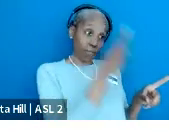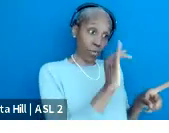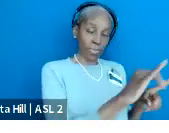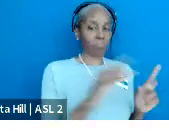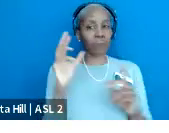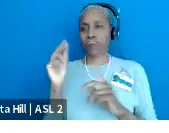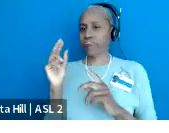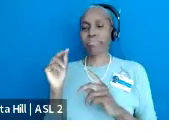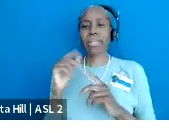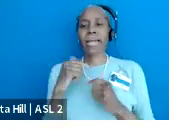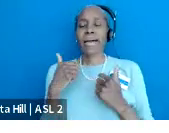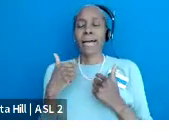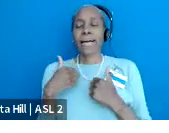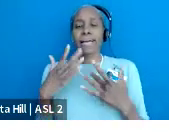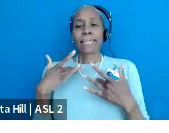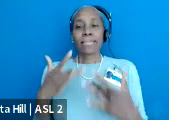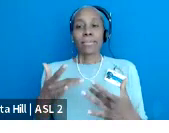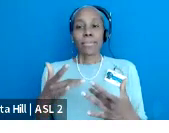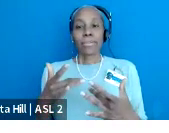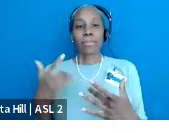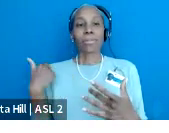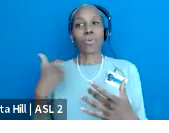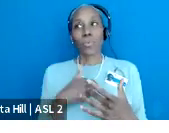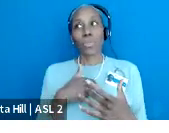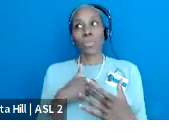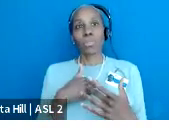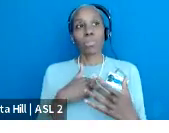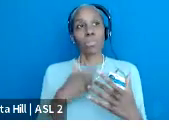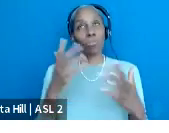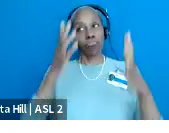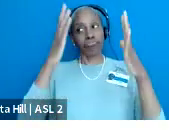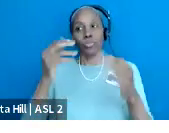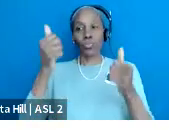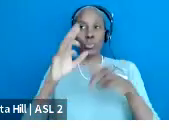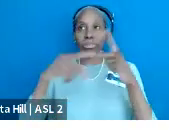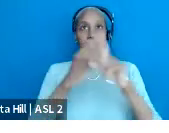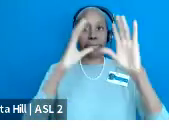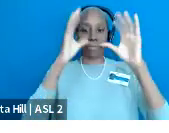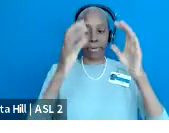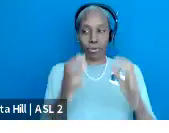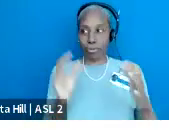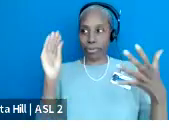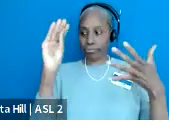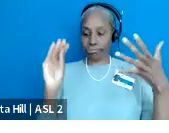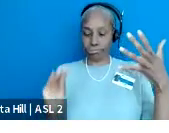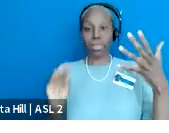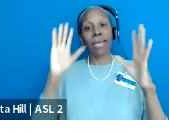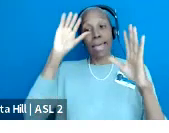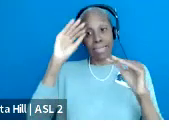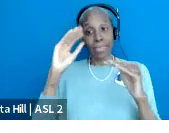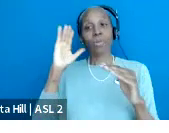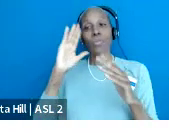No, I don't. I mean, I think typically we're going to make the classification and the expectation is that